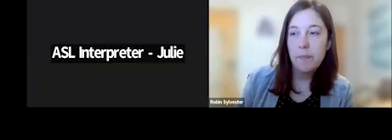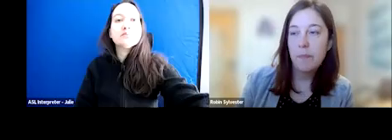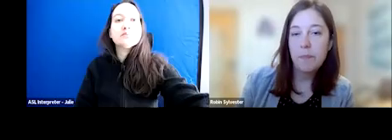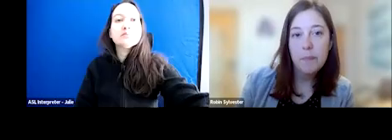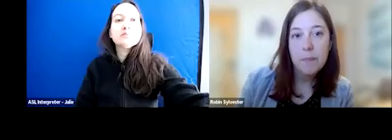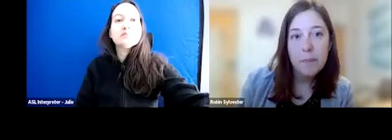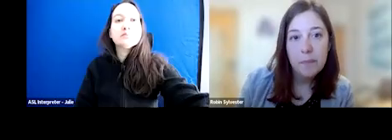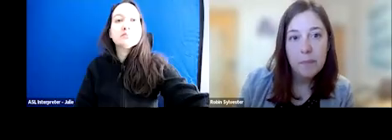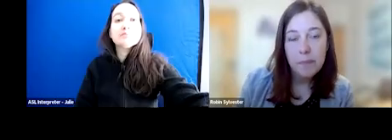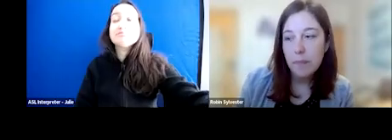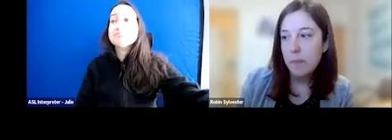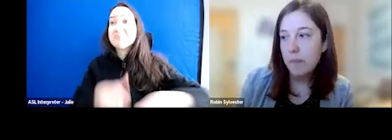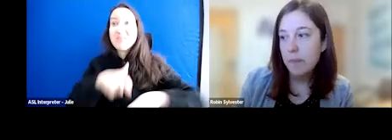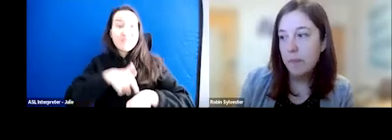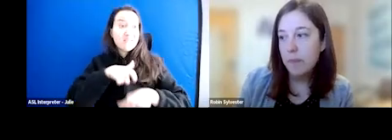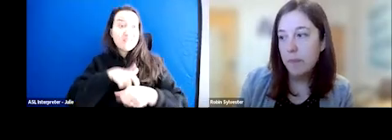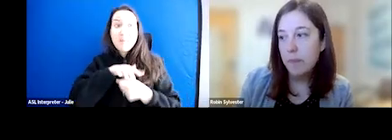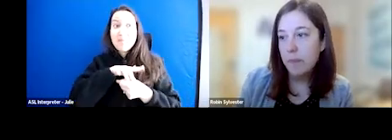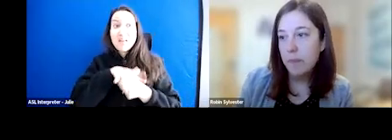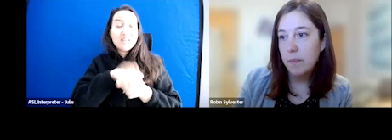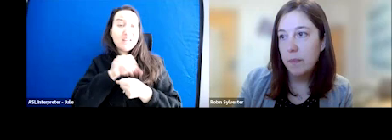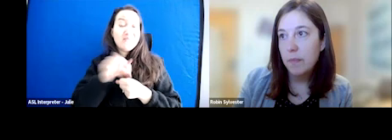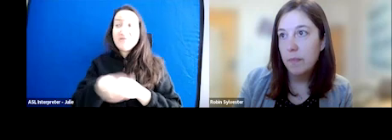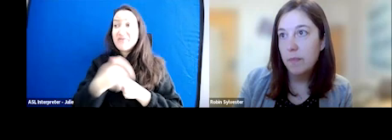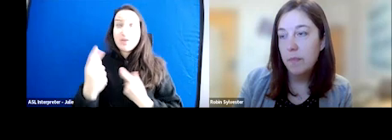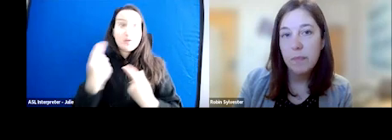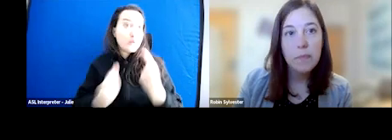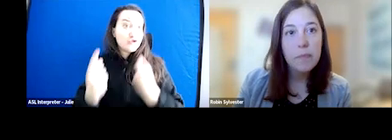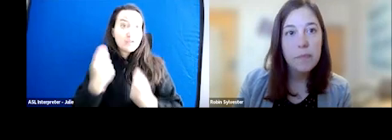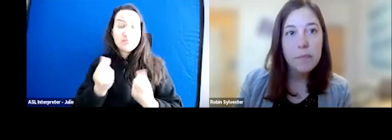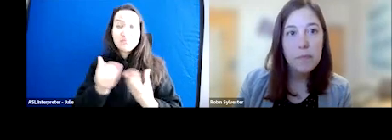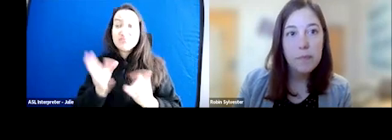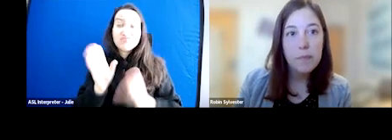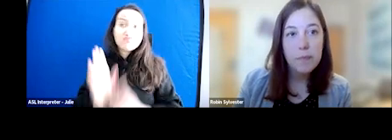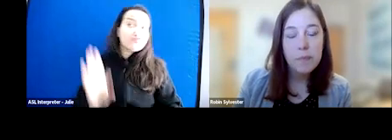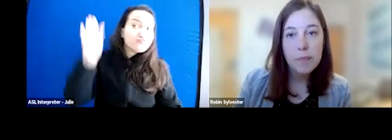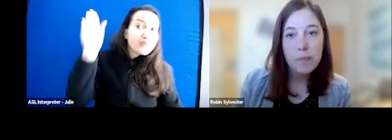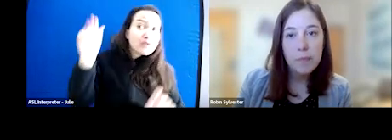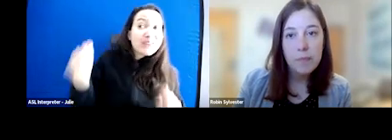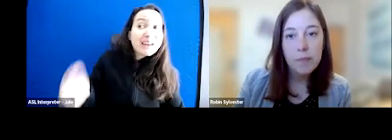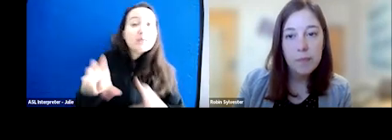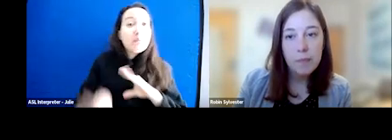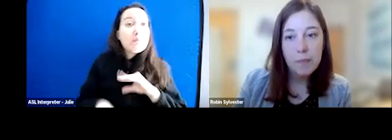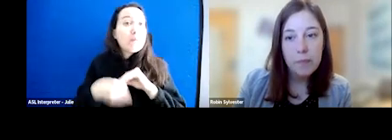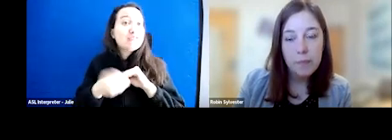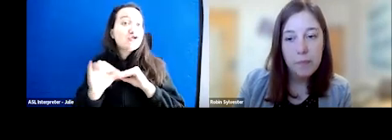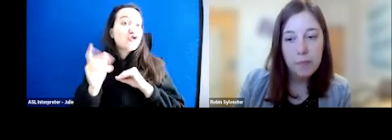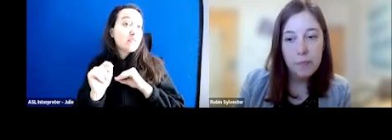We do have time, so if there are additional questions, if you would like to raise your hand or add it to the chat,